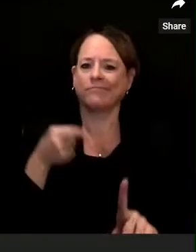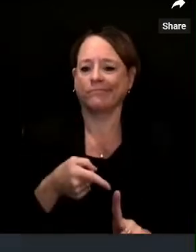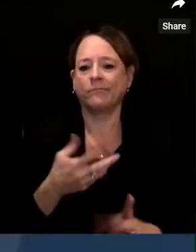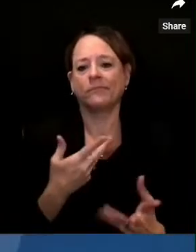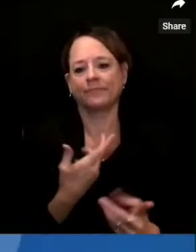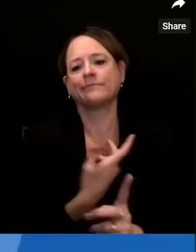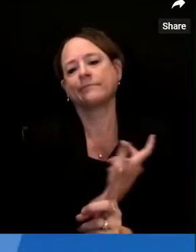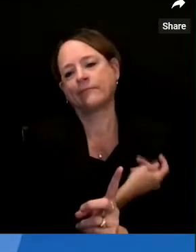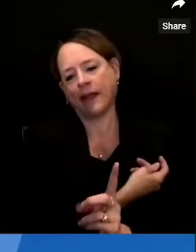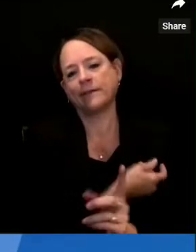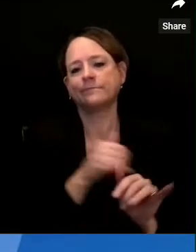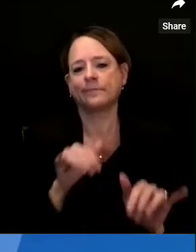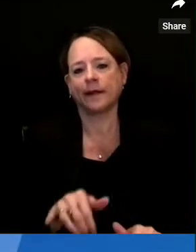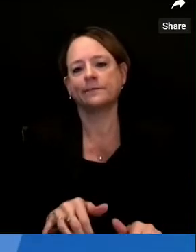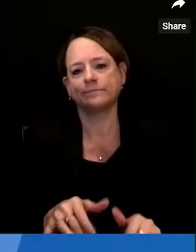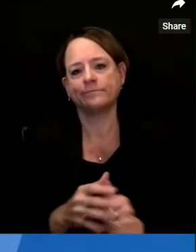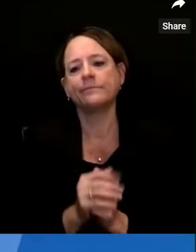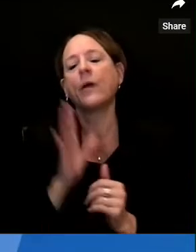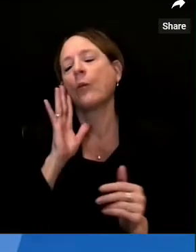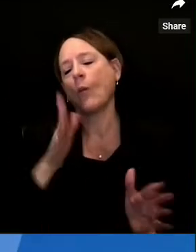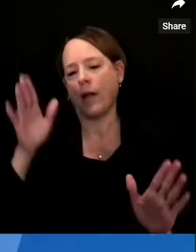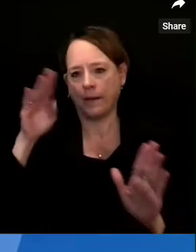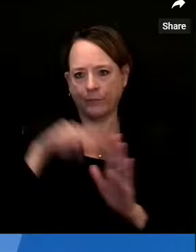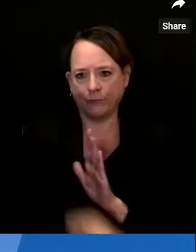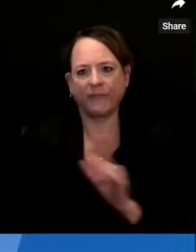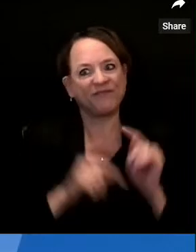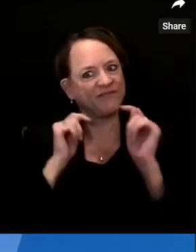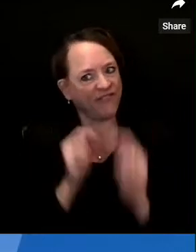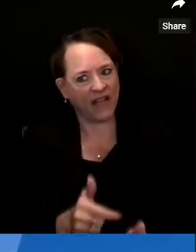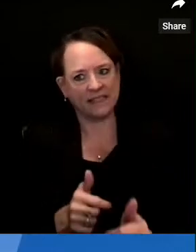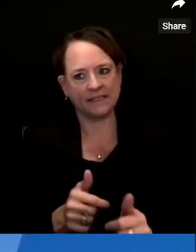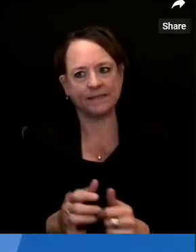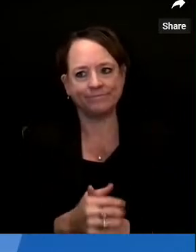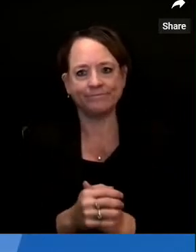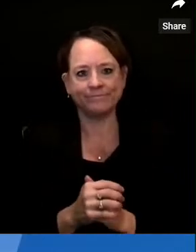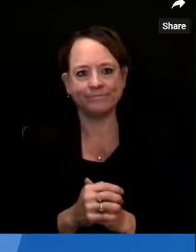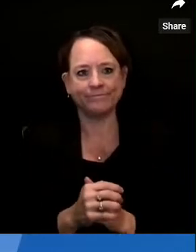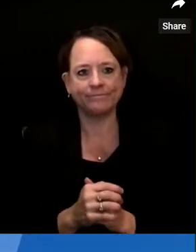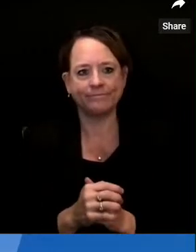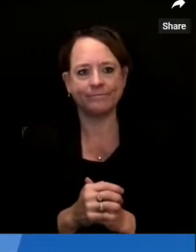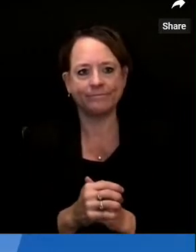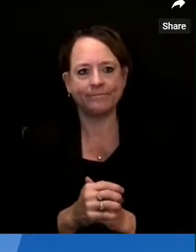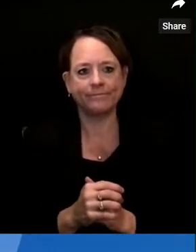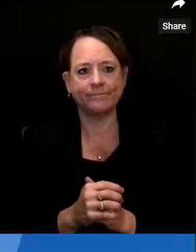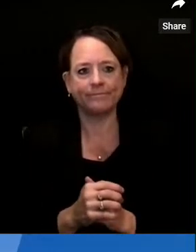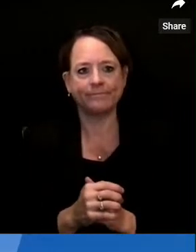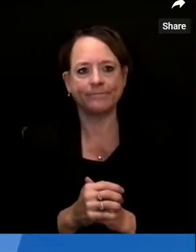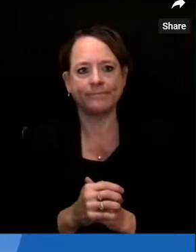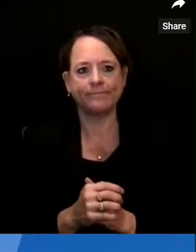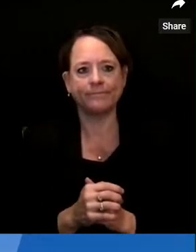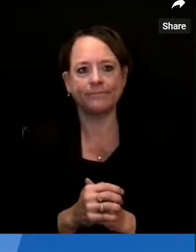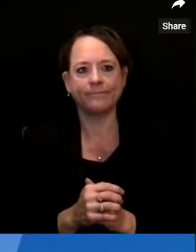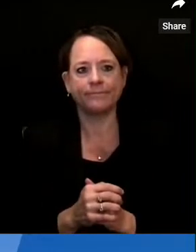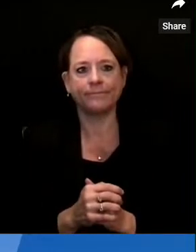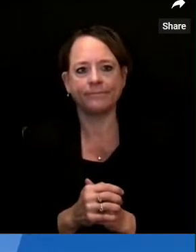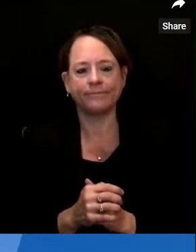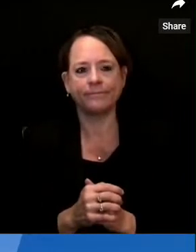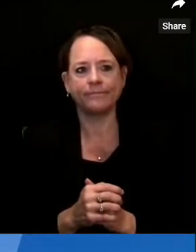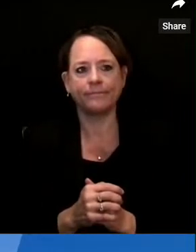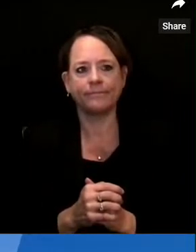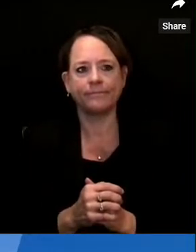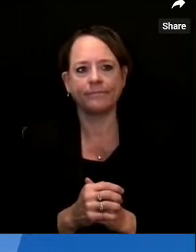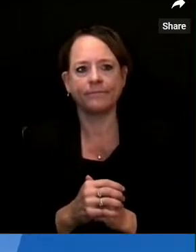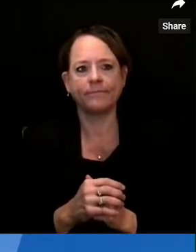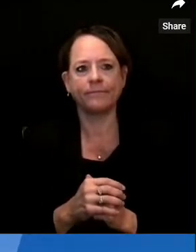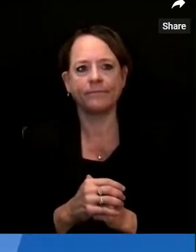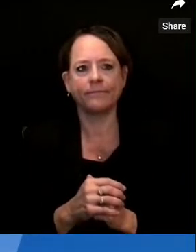Thank you. Now to Denise Lockwood from Racine County High. Ma'am? Denise? Hi, I'm sorry. Hi, this is Rhonda Fox. I actually was having an issue